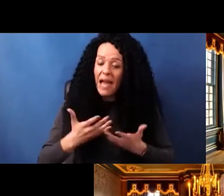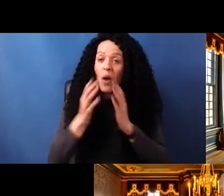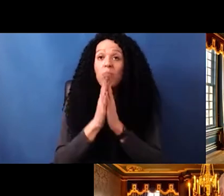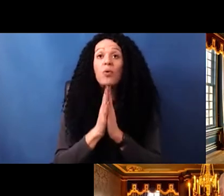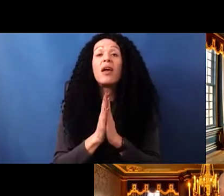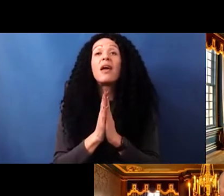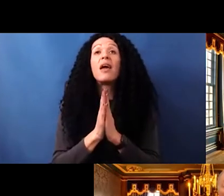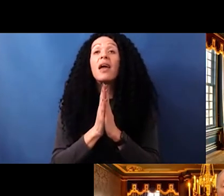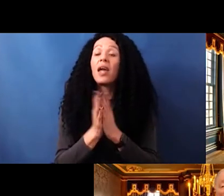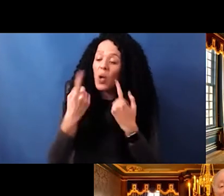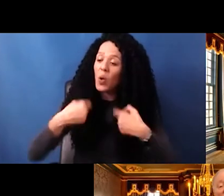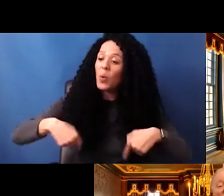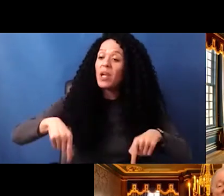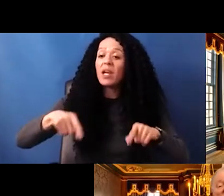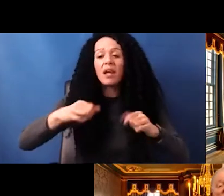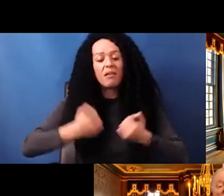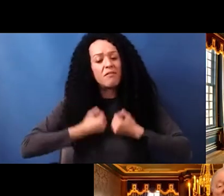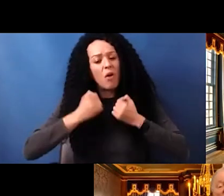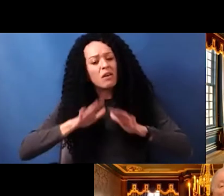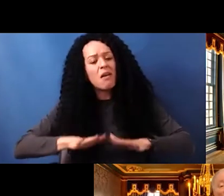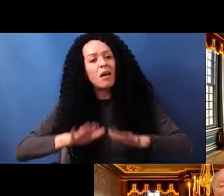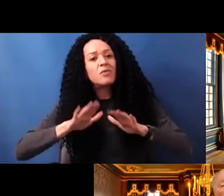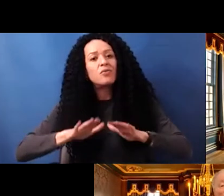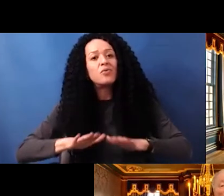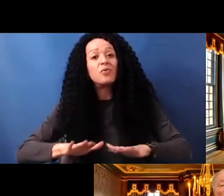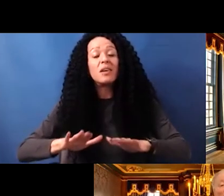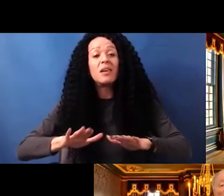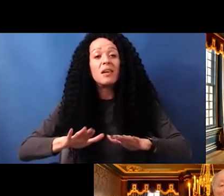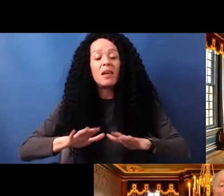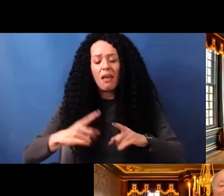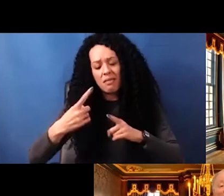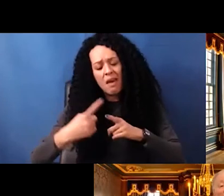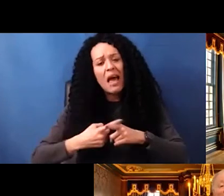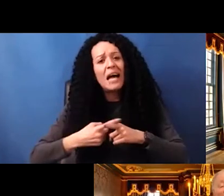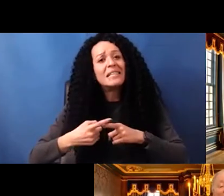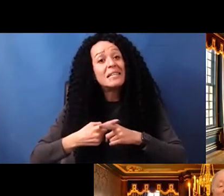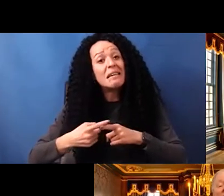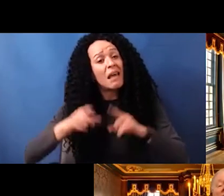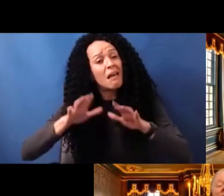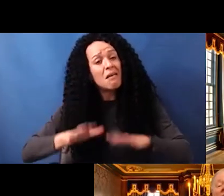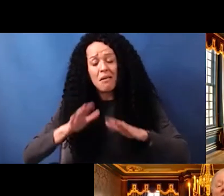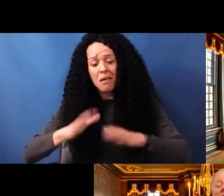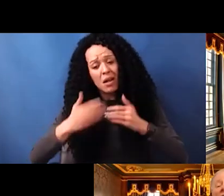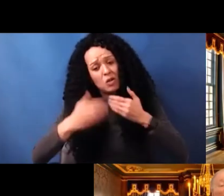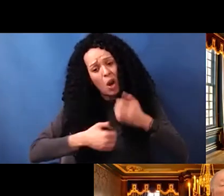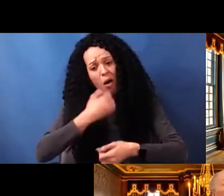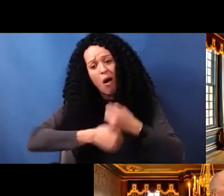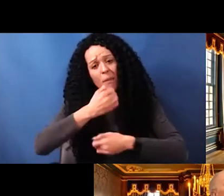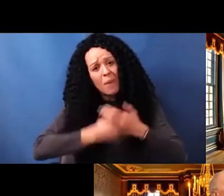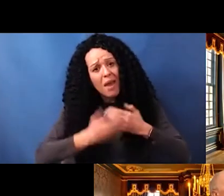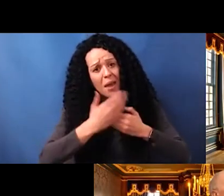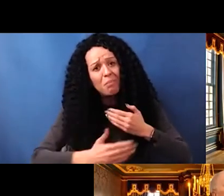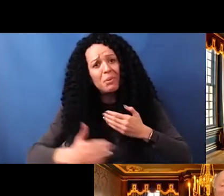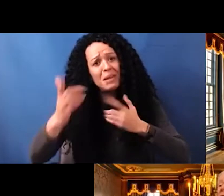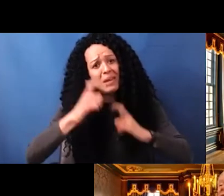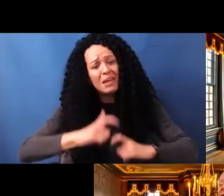Now pray we for our country, that England long